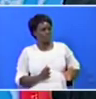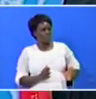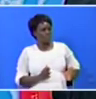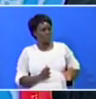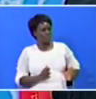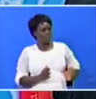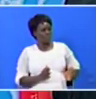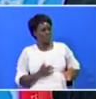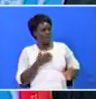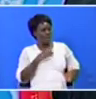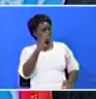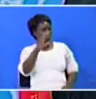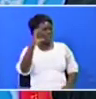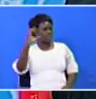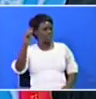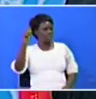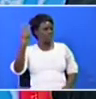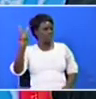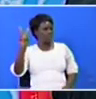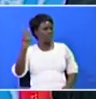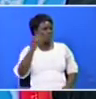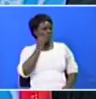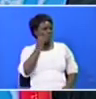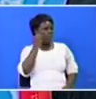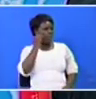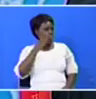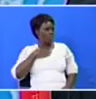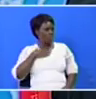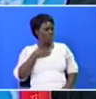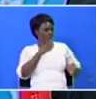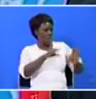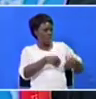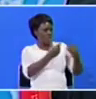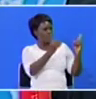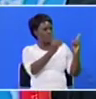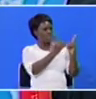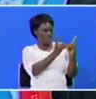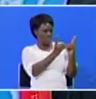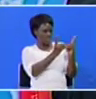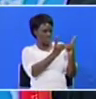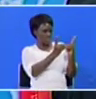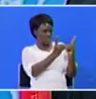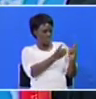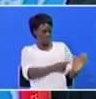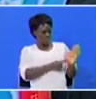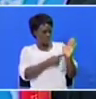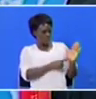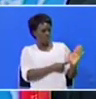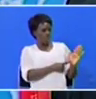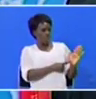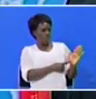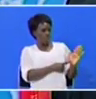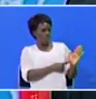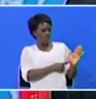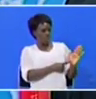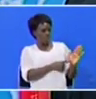These days, Linda, we have CCTV in our homes. You give us the date, we will run for you. Those things are not